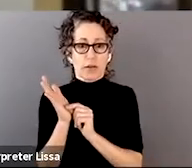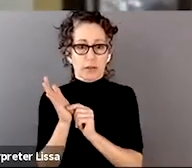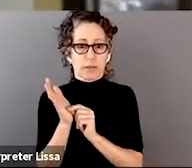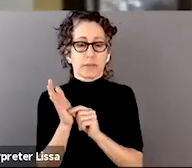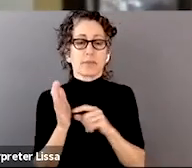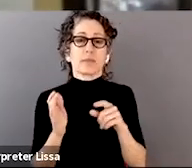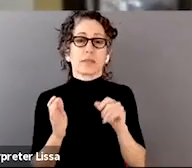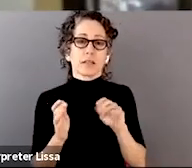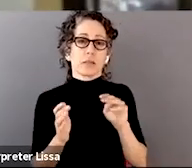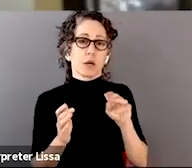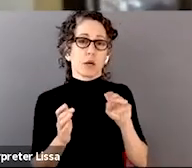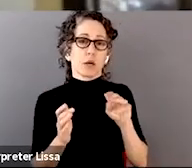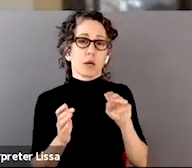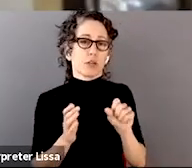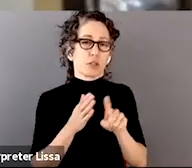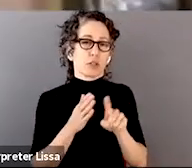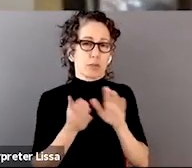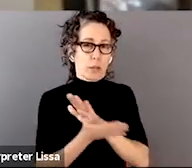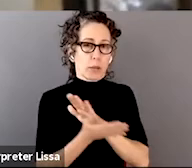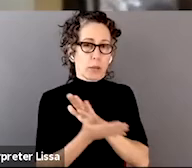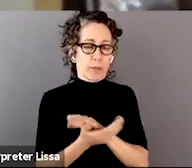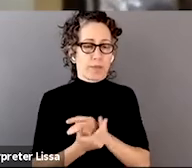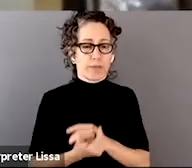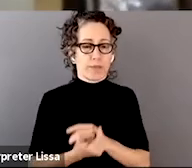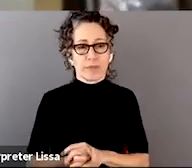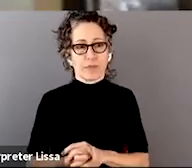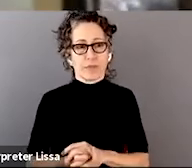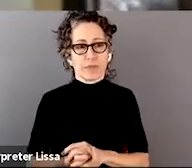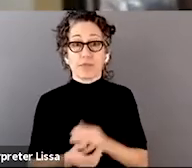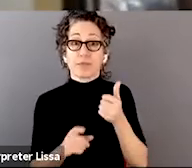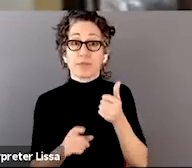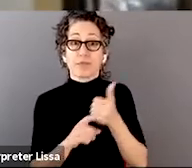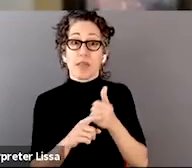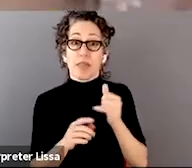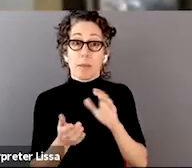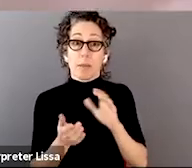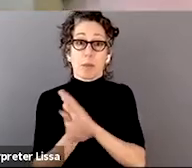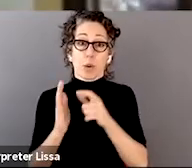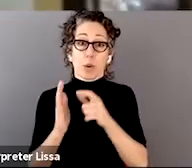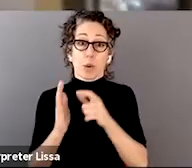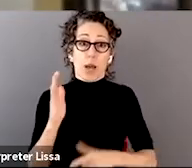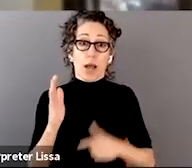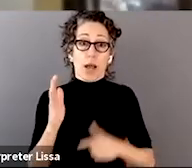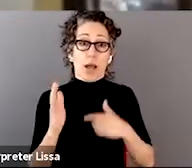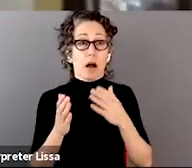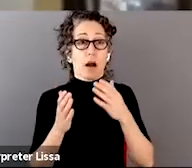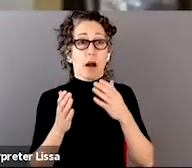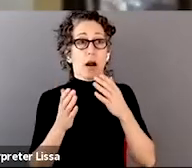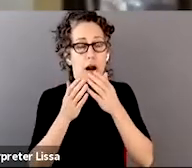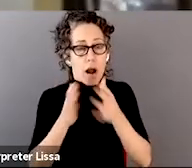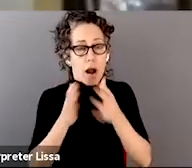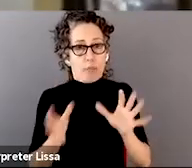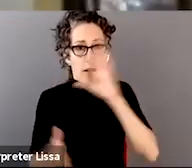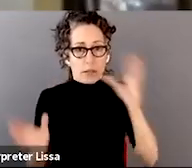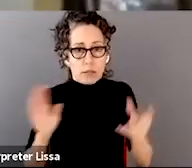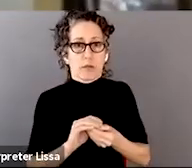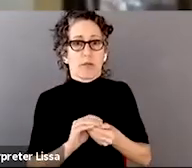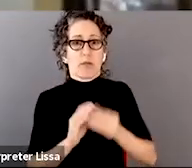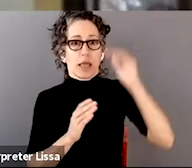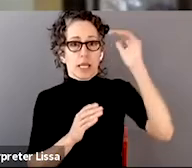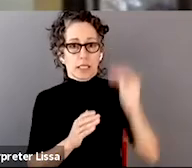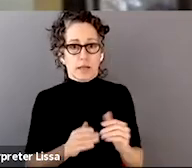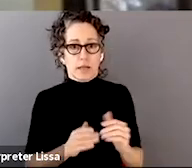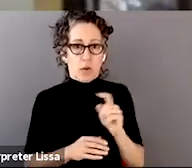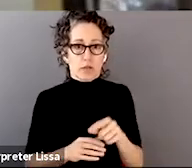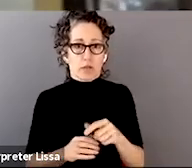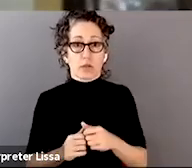research paper, I believe, that has a really amazing list of comprehensive questions for exactly addressing that. The question of like, how do you know that your